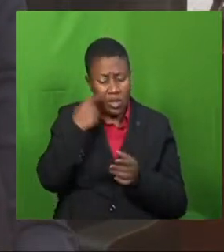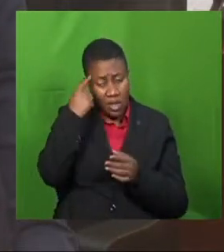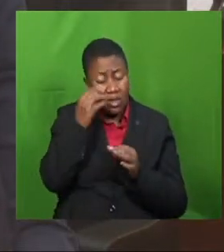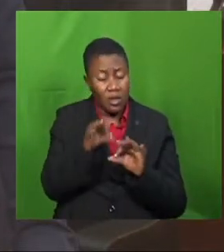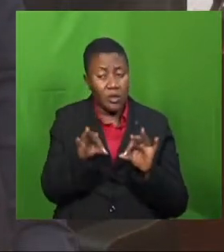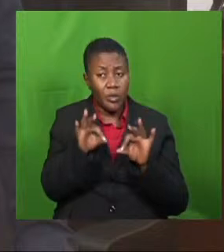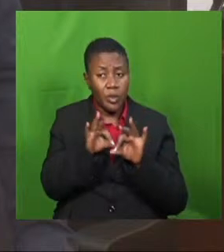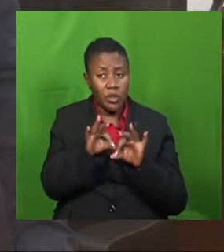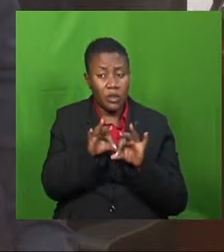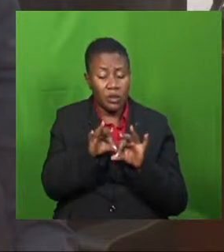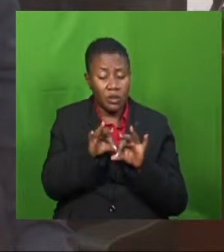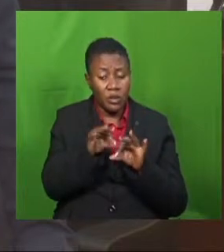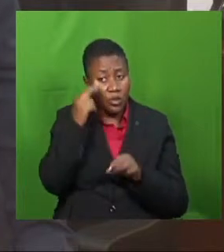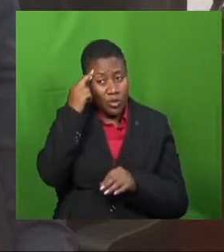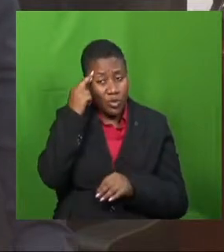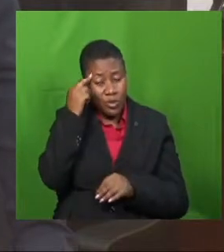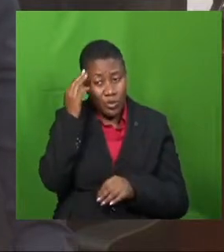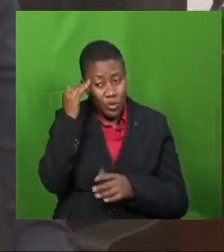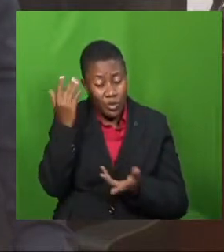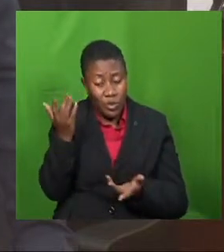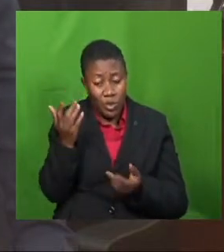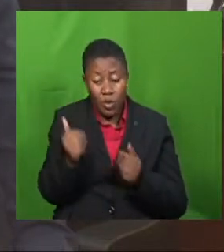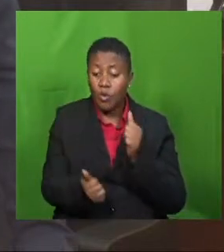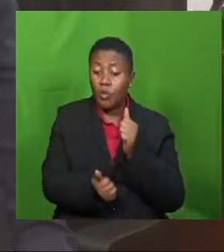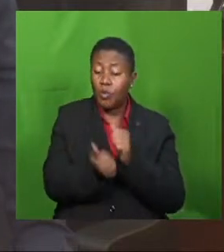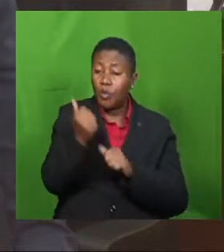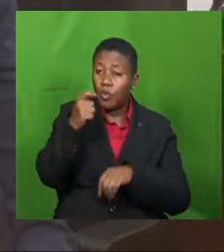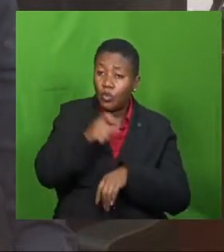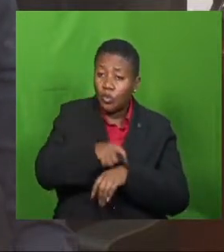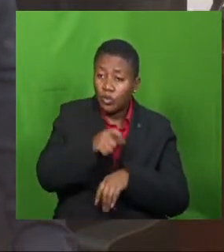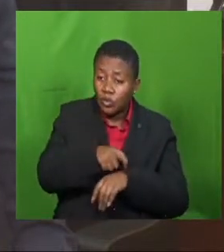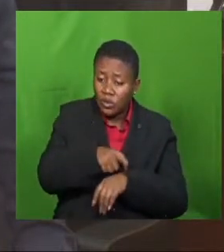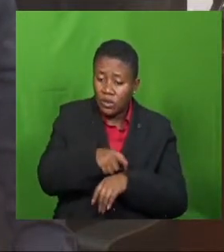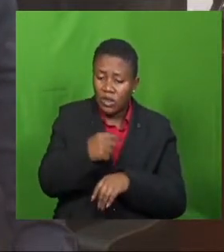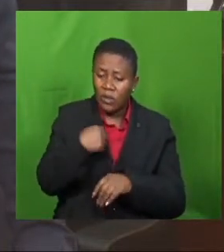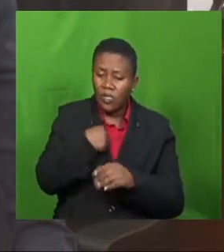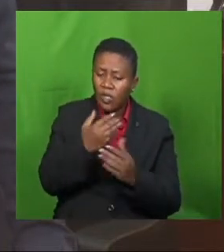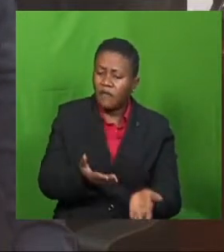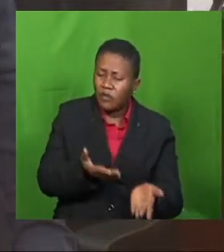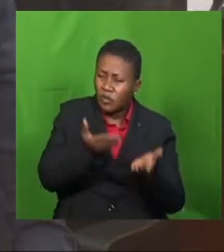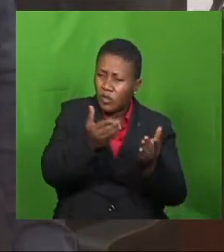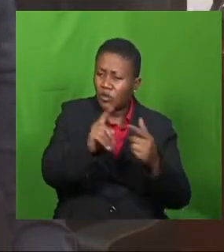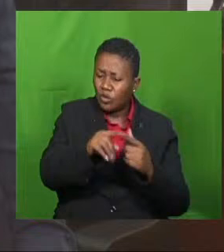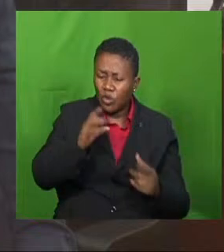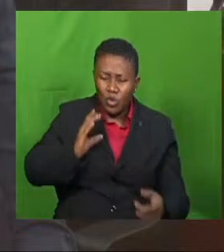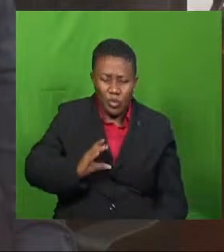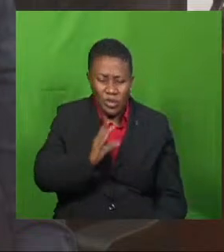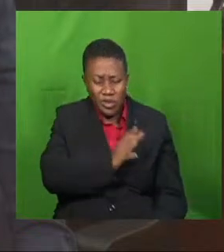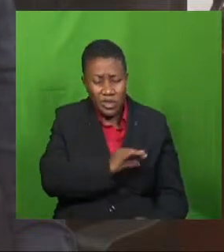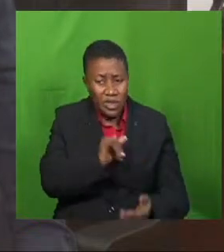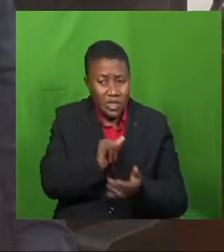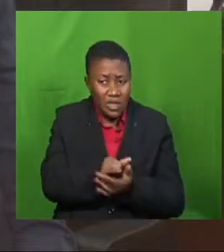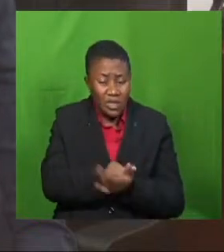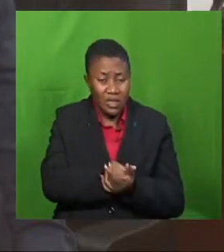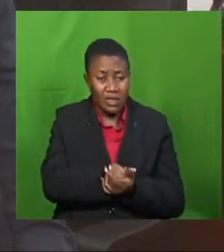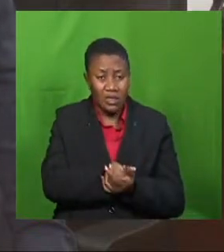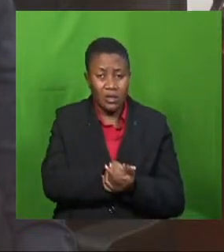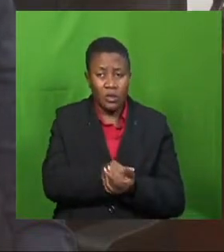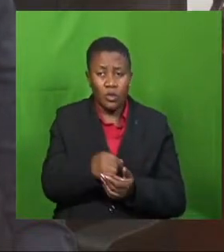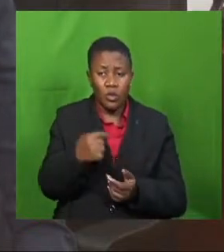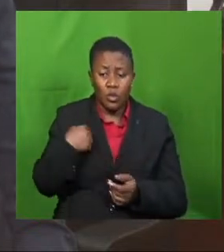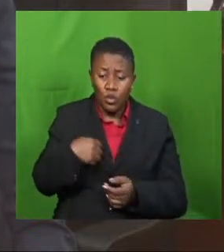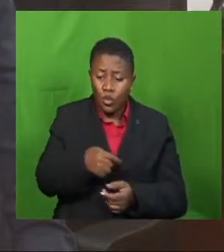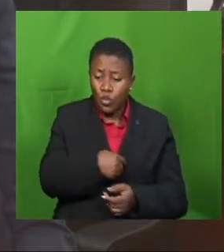Mr. Speaker, on countless occasions, I've suggested to the committees of this House that we avail